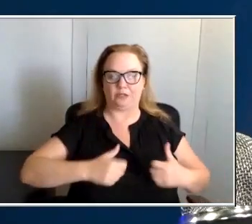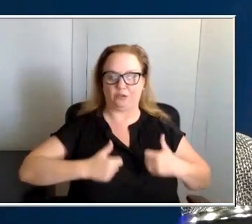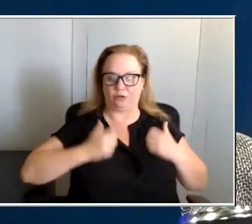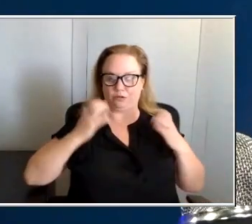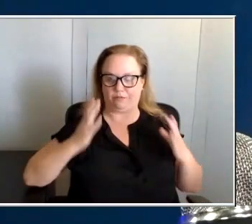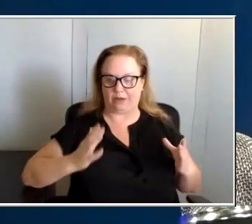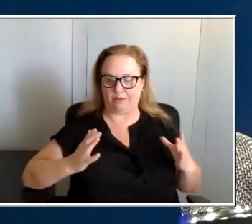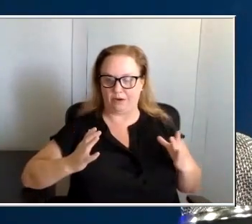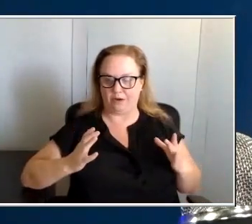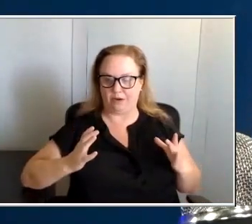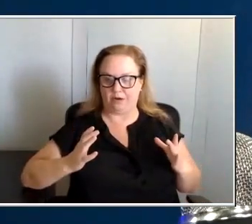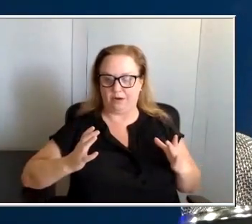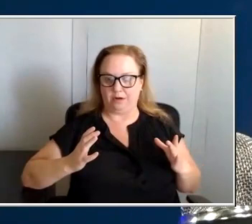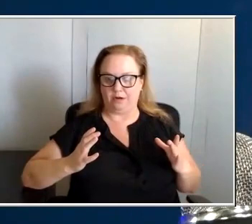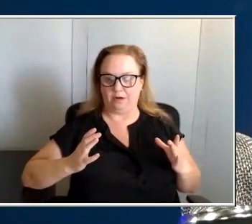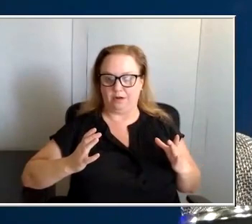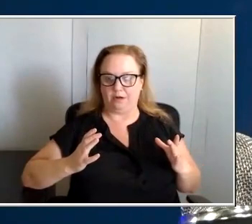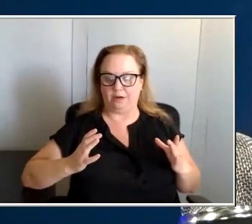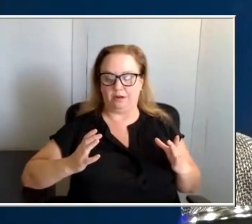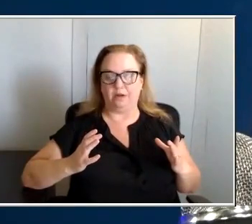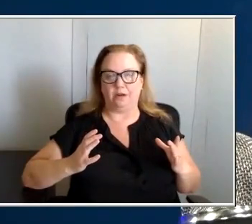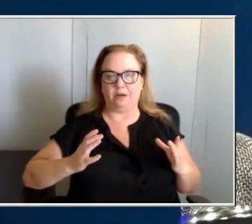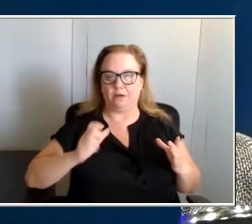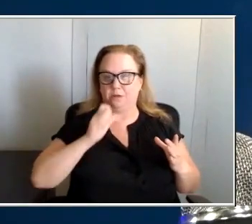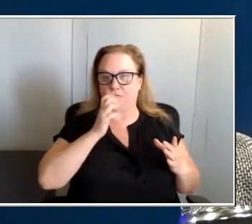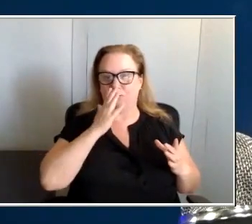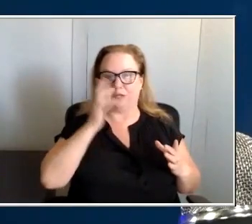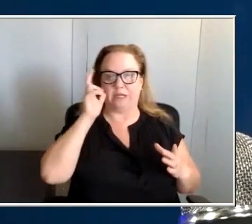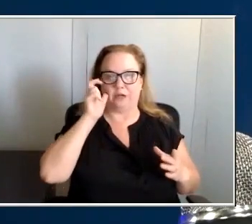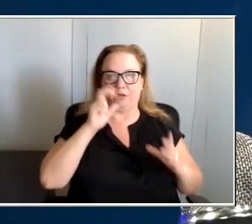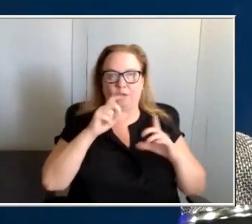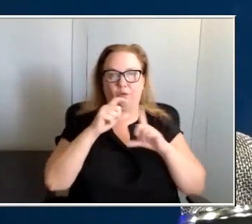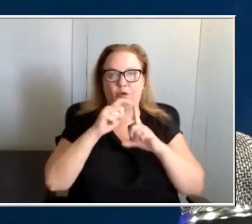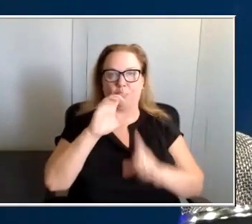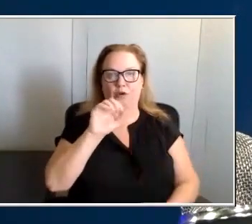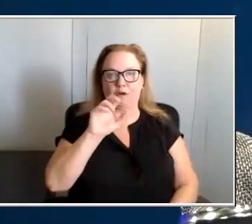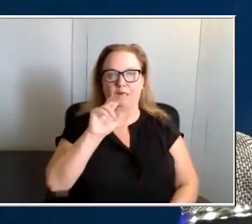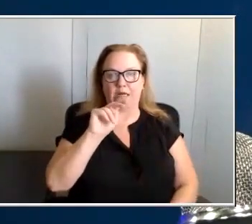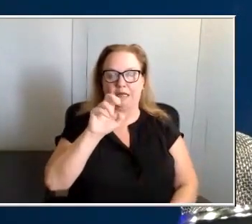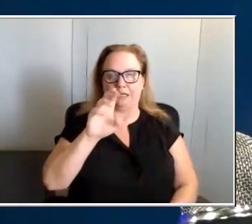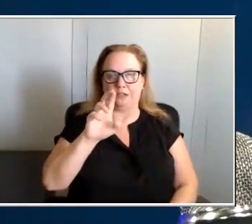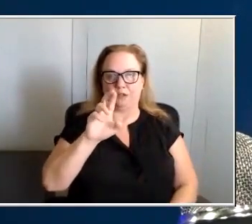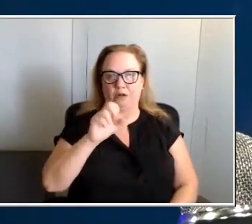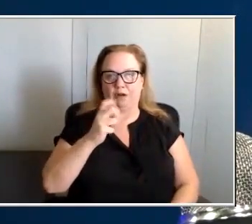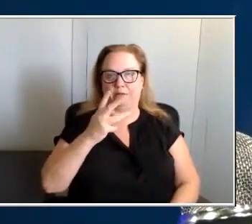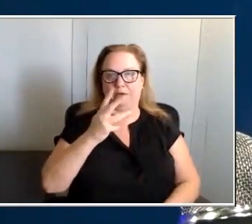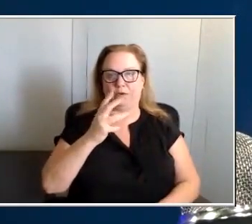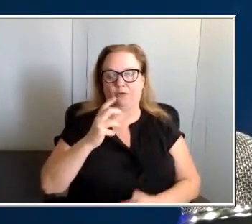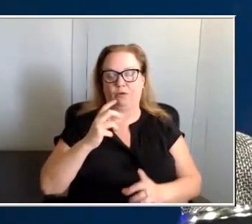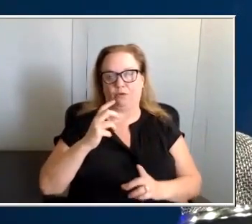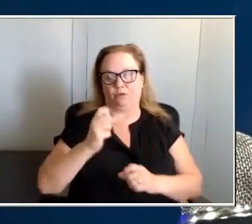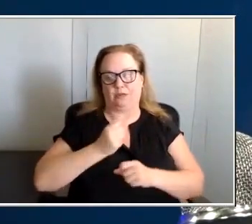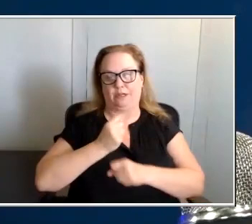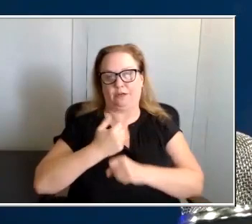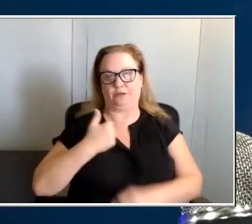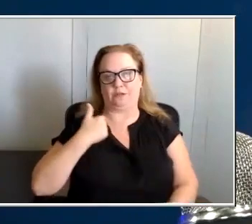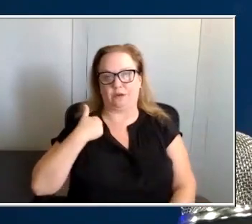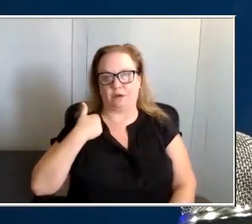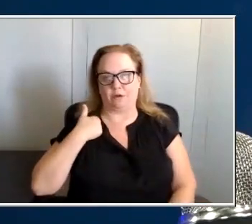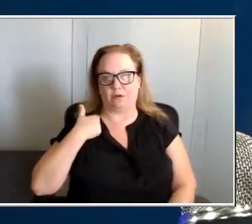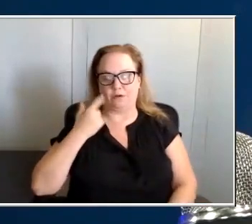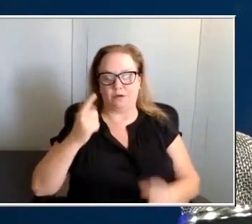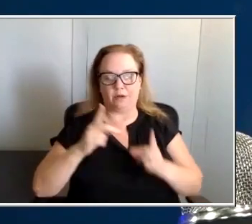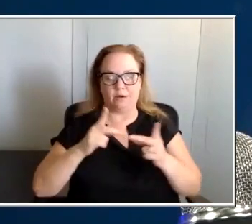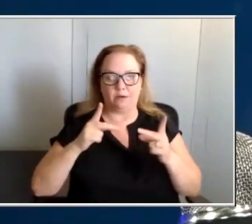that feels good to say. It wasn't good to hear the word cancer a few years ago. But when you come to a place where folks have